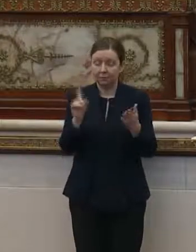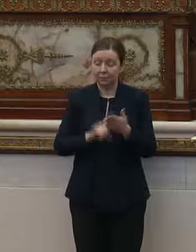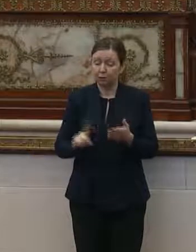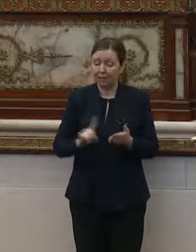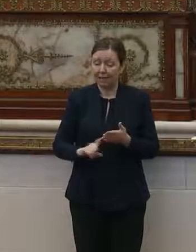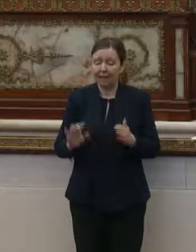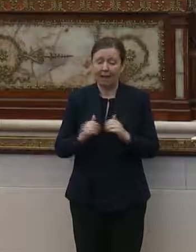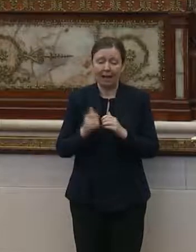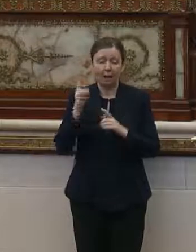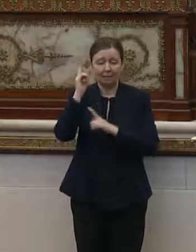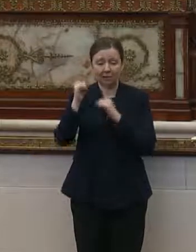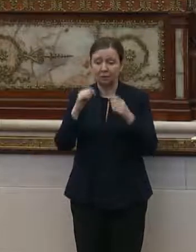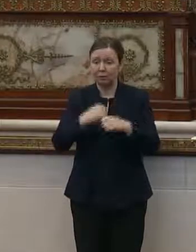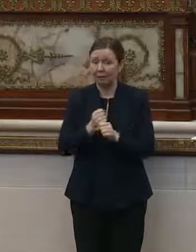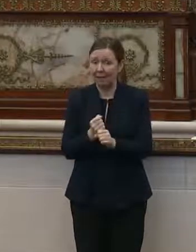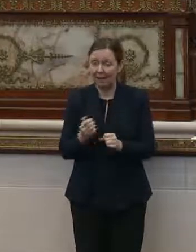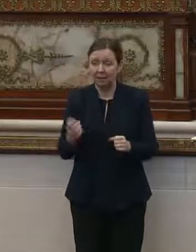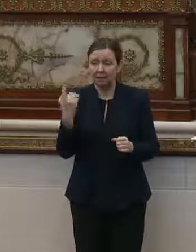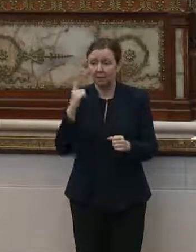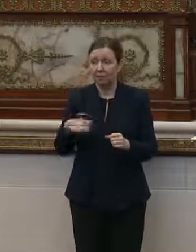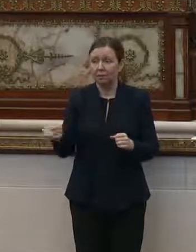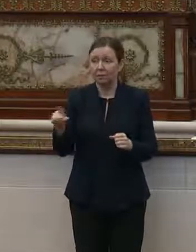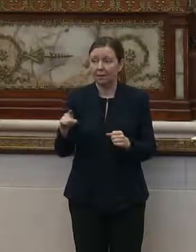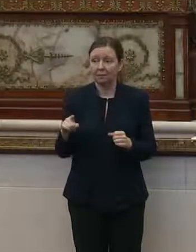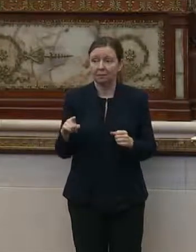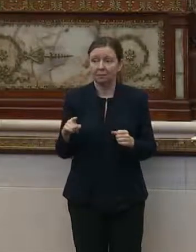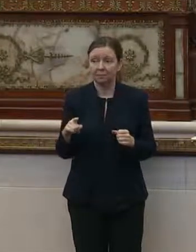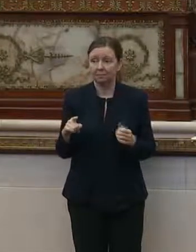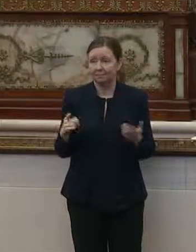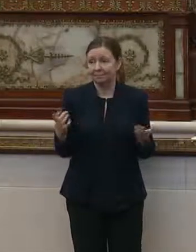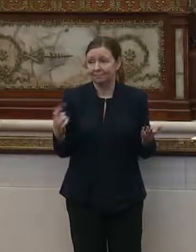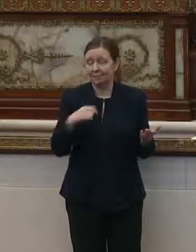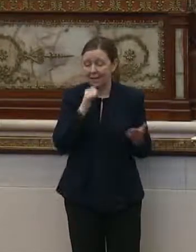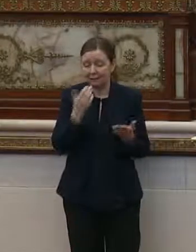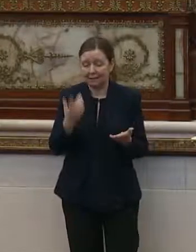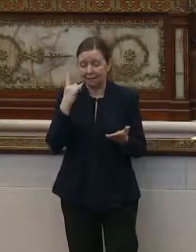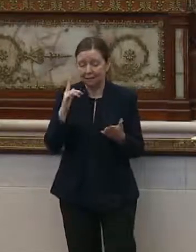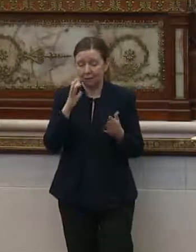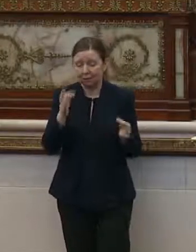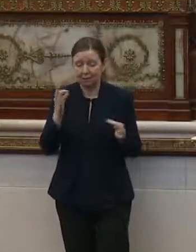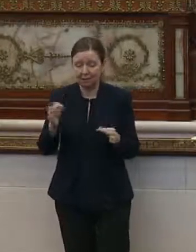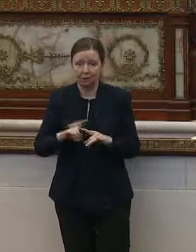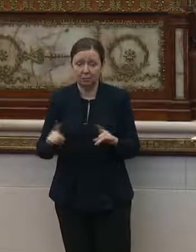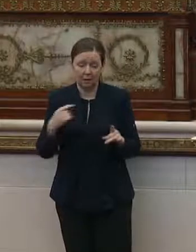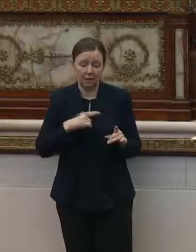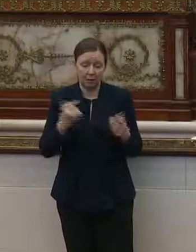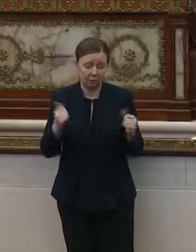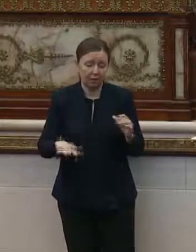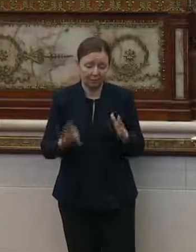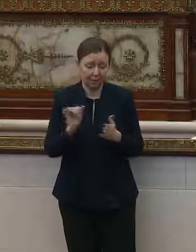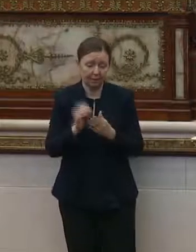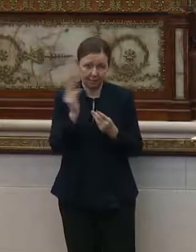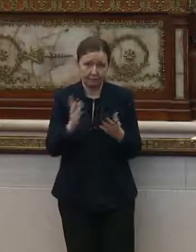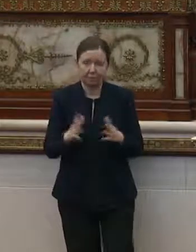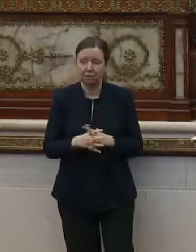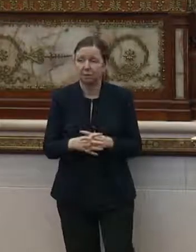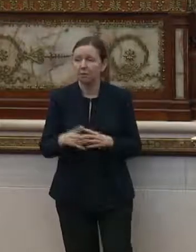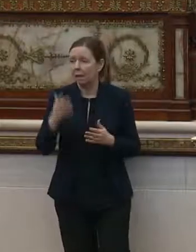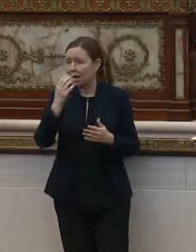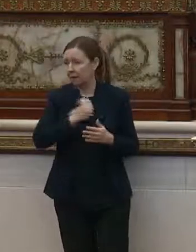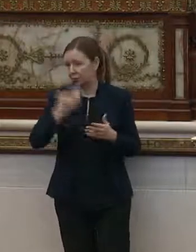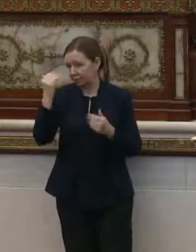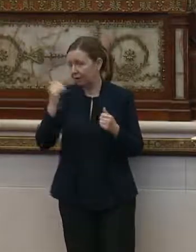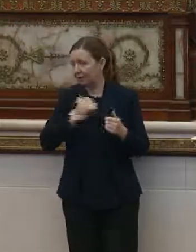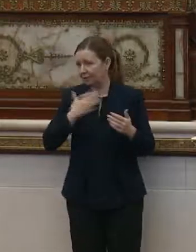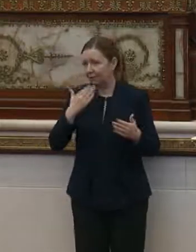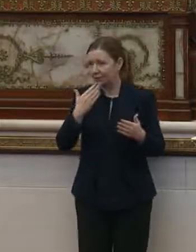and how consideration was made for them to be doing vaccination, I wasn't there for those decisions, but we'll try to find that out. I'm sorry, I forgot. Thank you, Madam